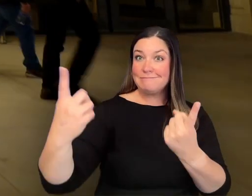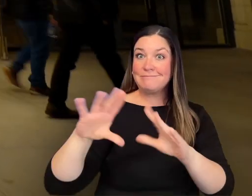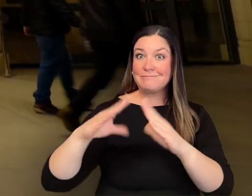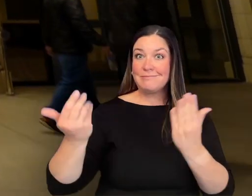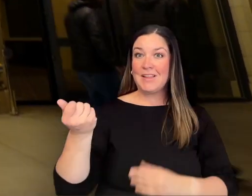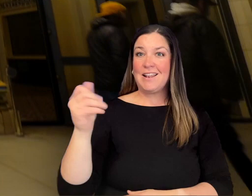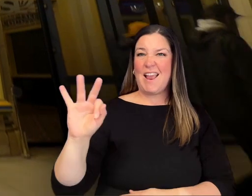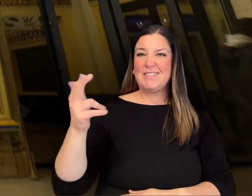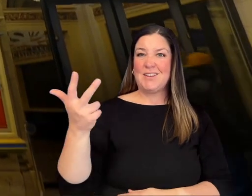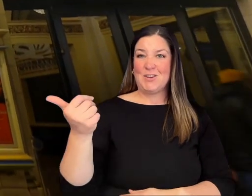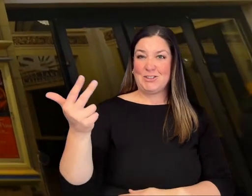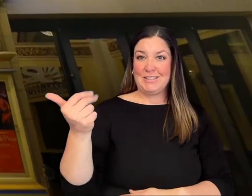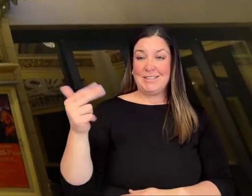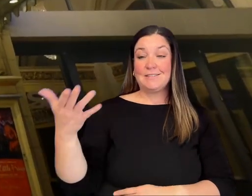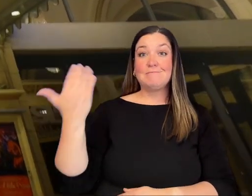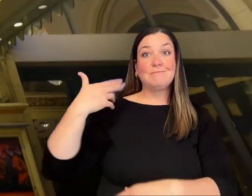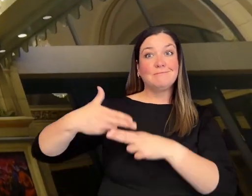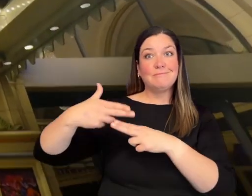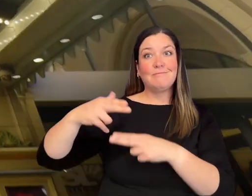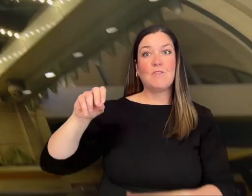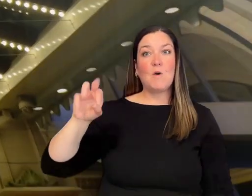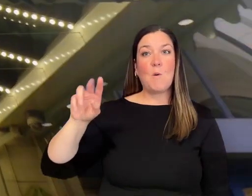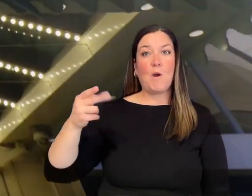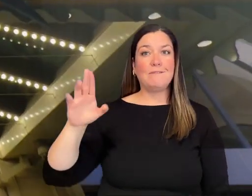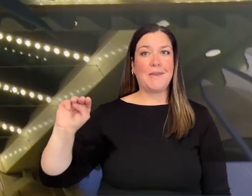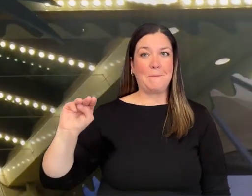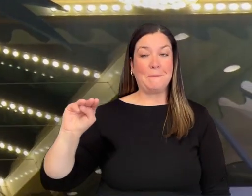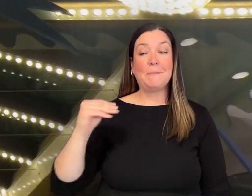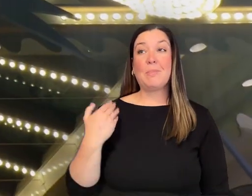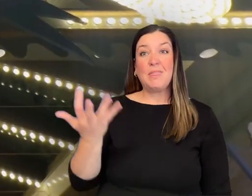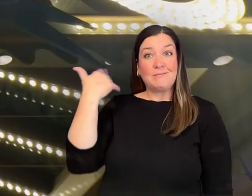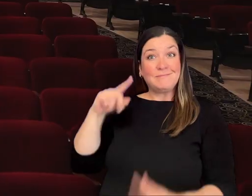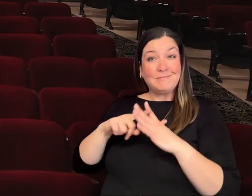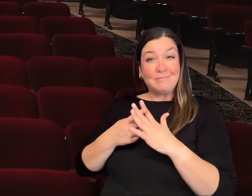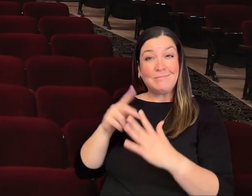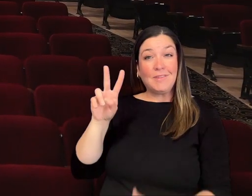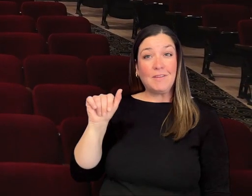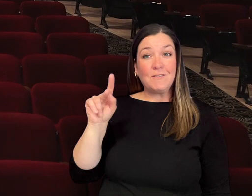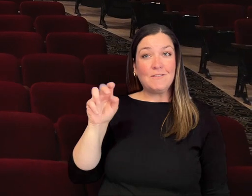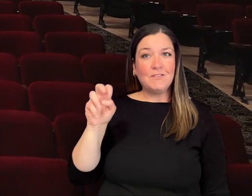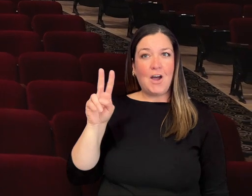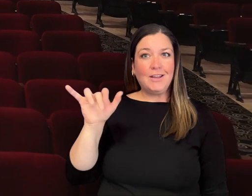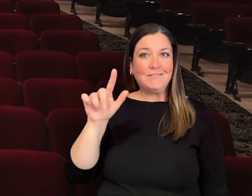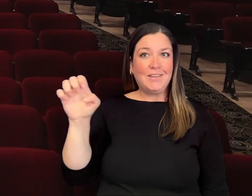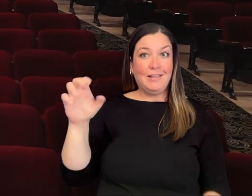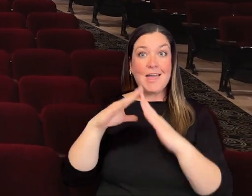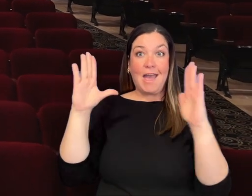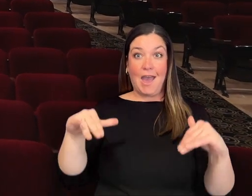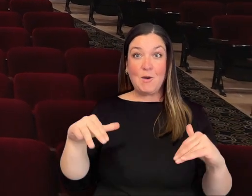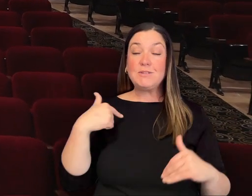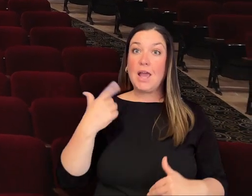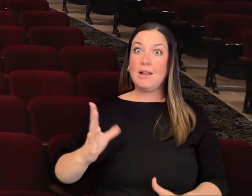community since its opening in 1913 as the Orpheum Theater. Originally a vaudeville house, the Orpheum offered